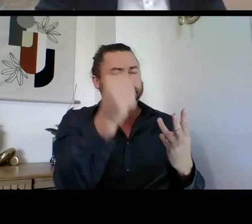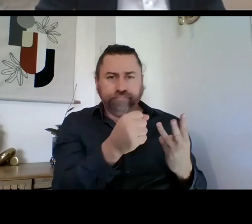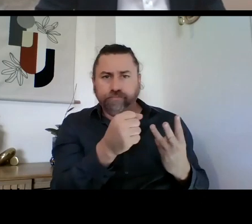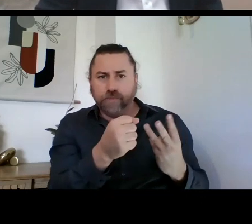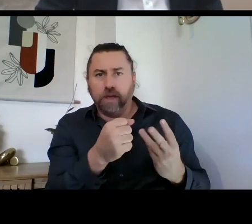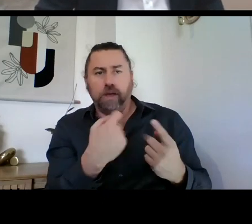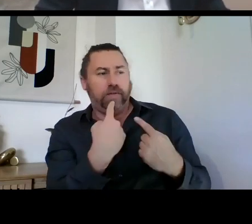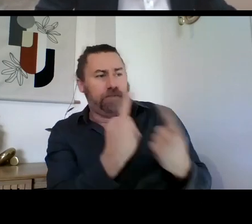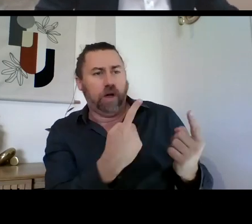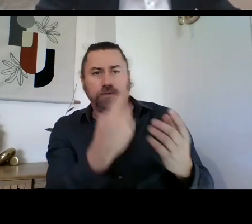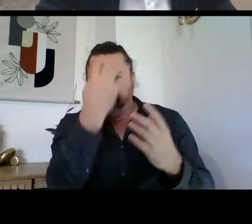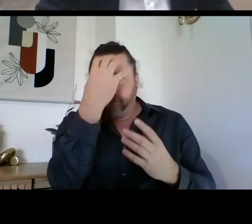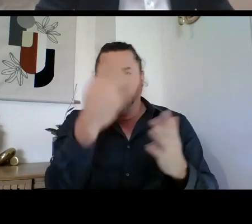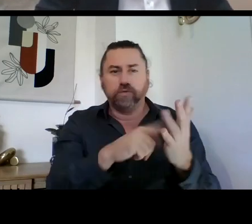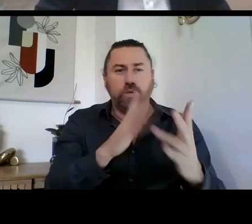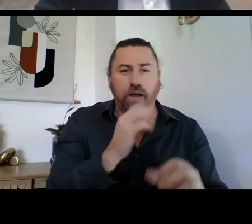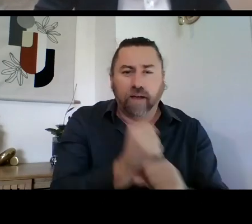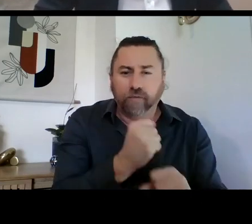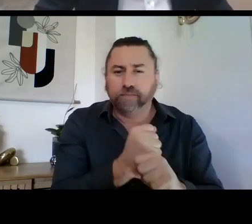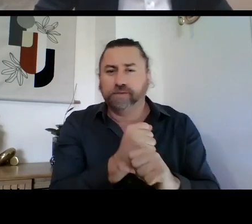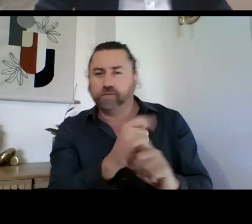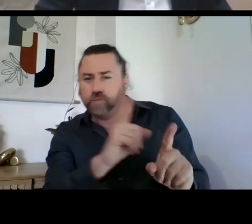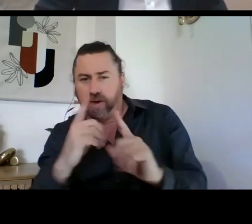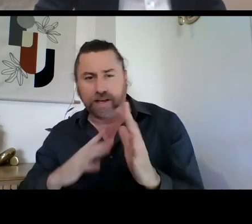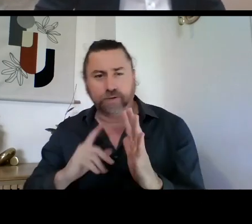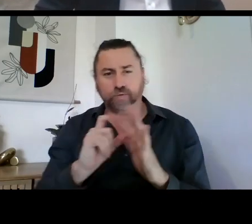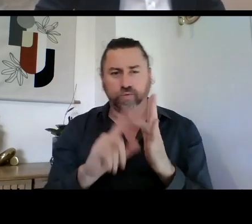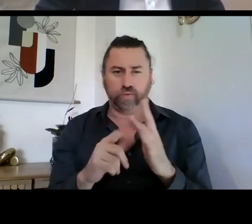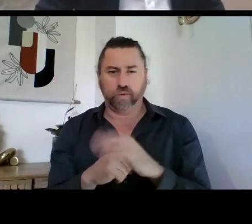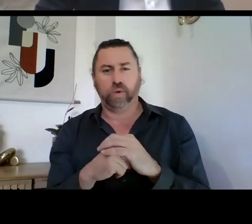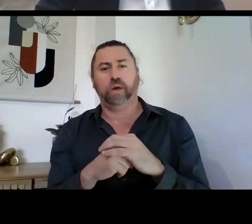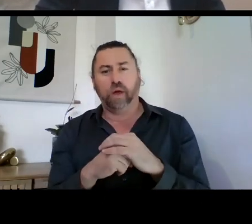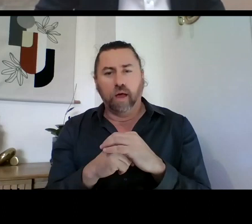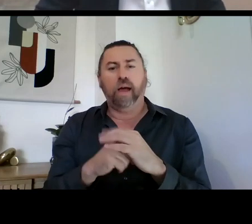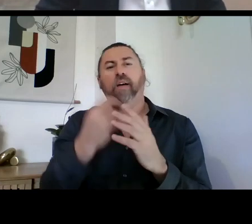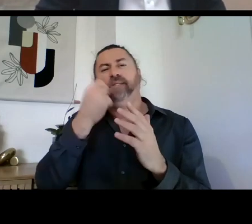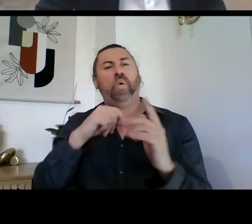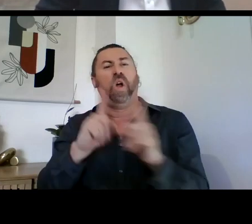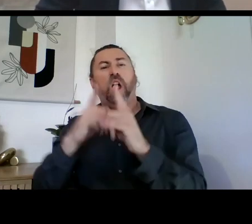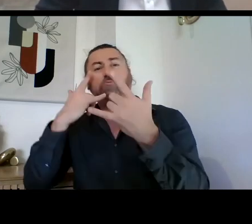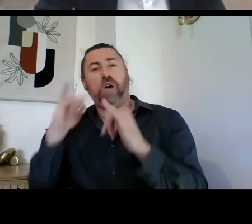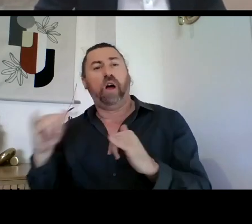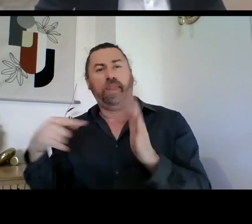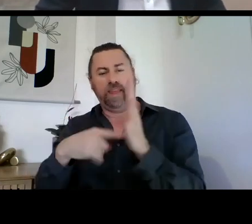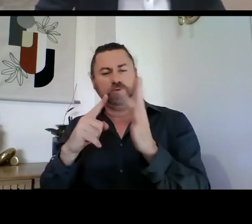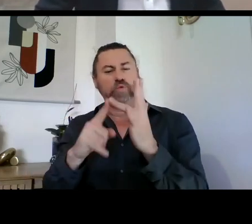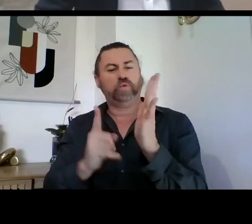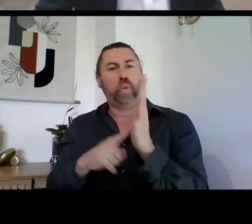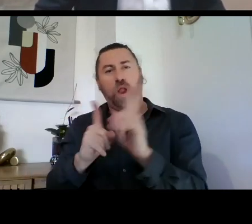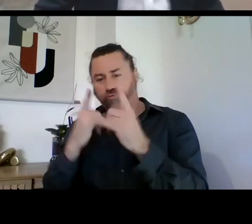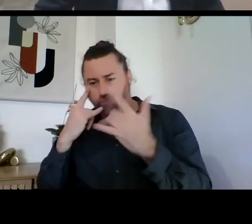government on things like efficient prices. In other areas, the details will be informed by trials like the assessment trial I just